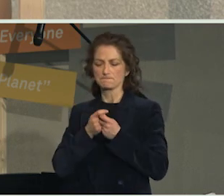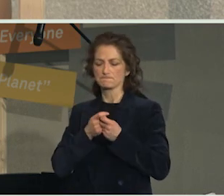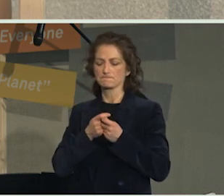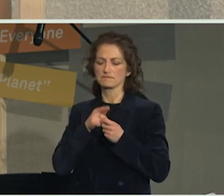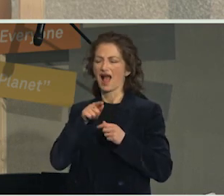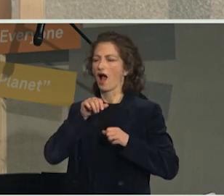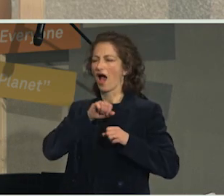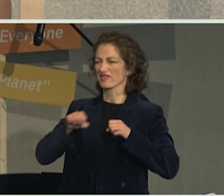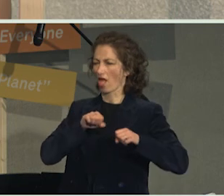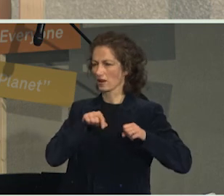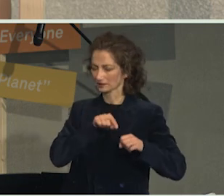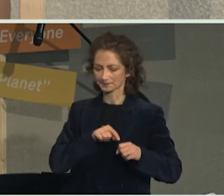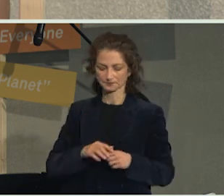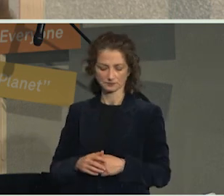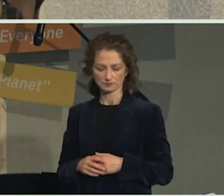know,